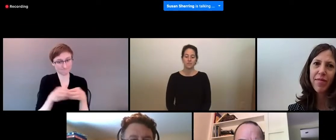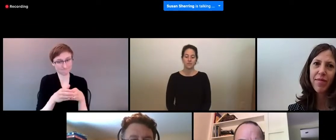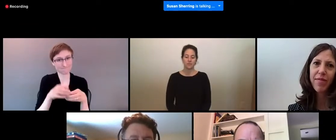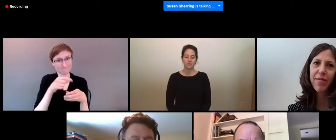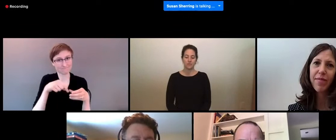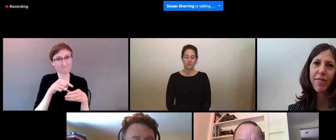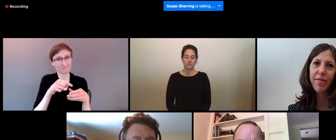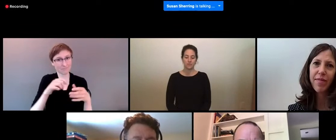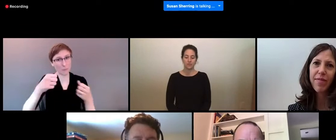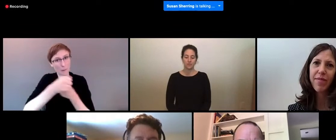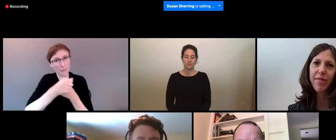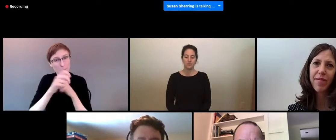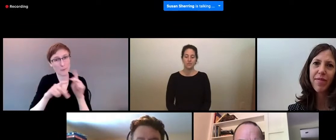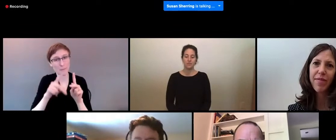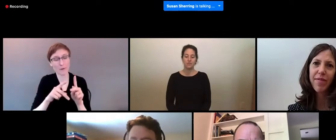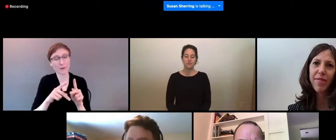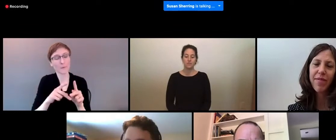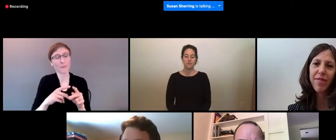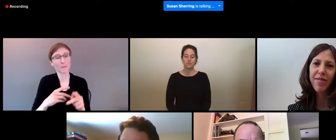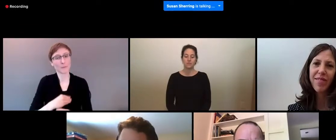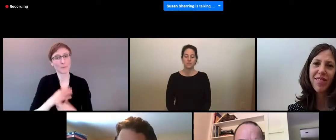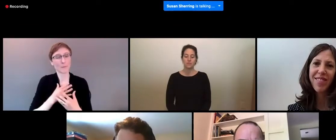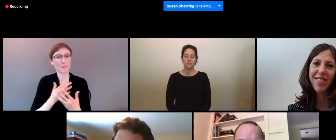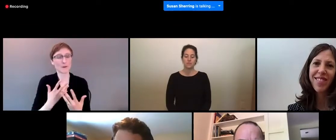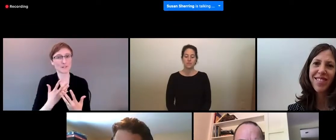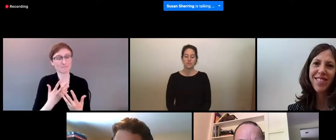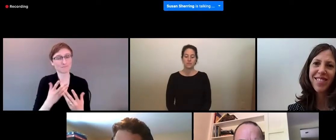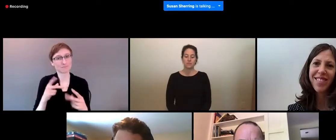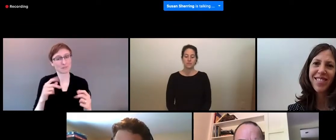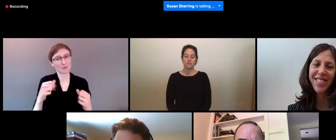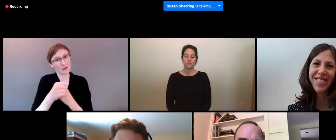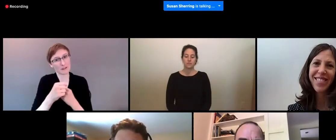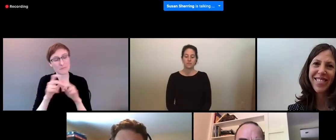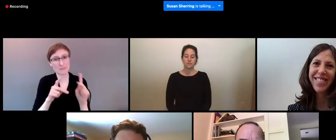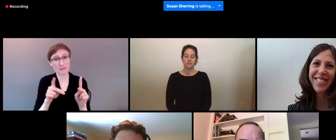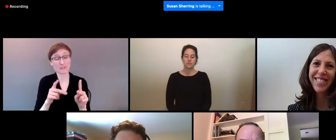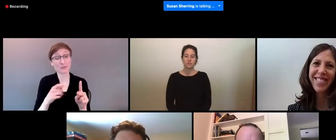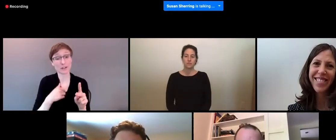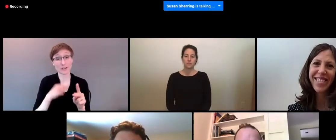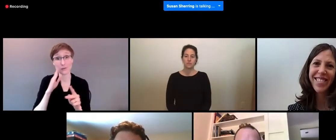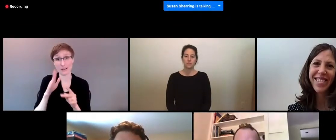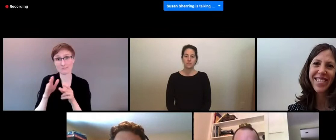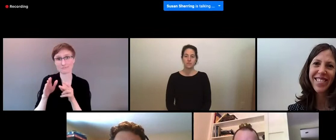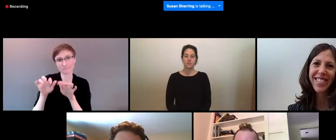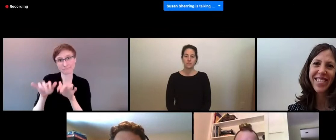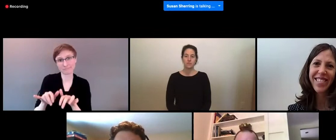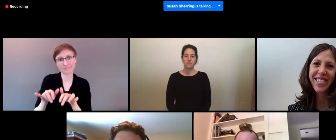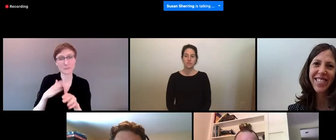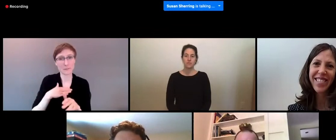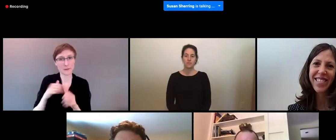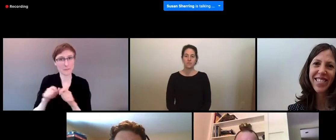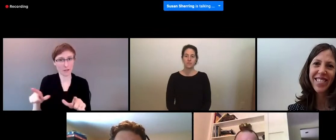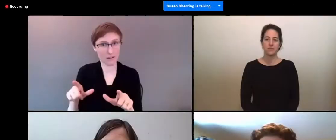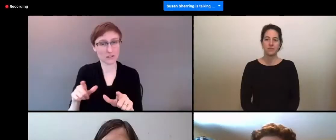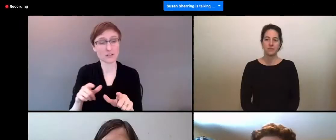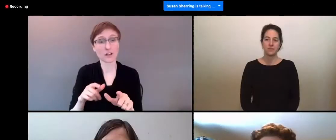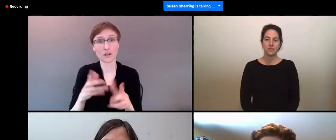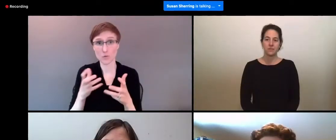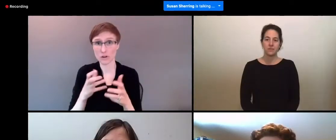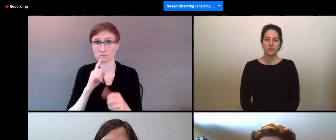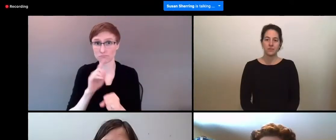And when I'm going to explain it on my blog, I just want to make sure I get it all right. So when you talk about a group of